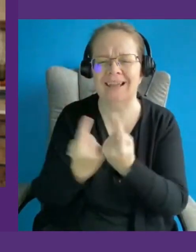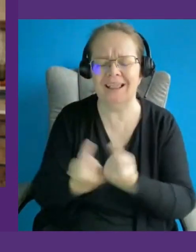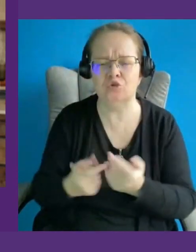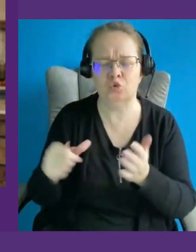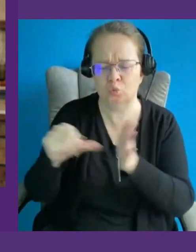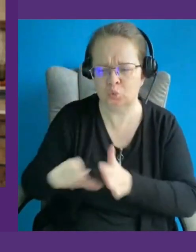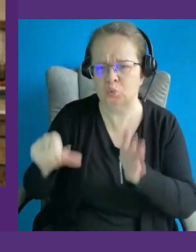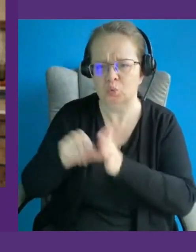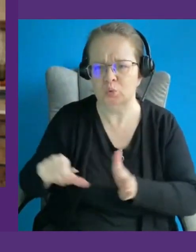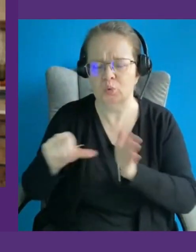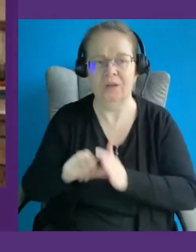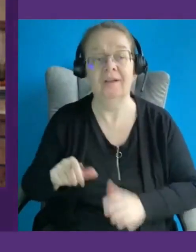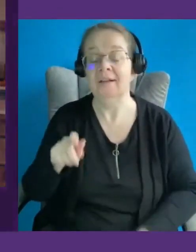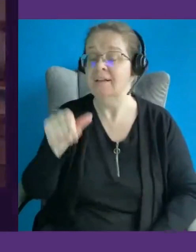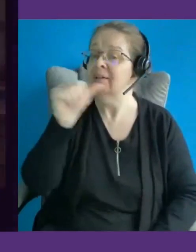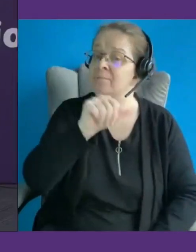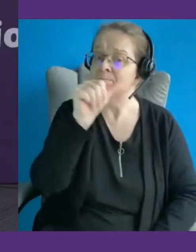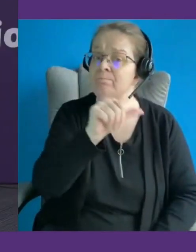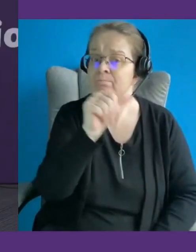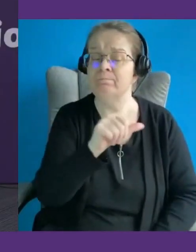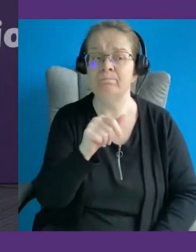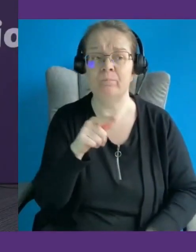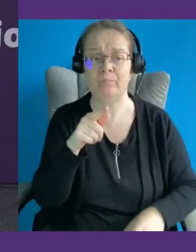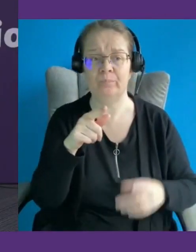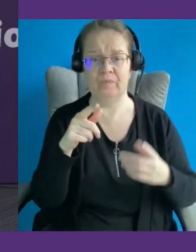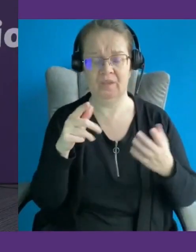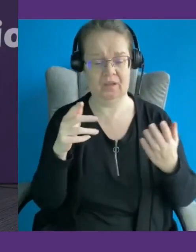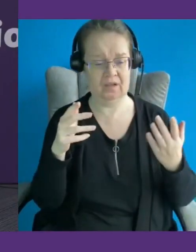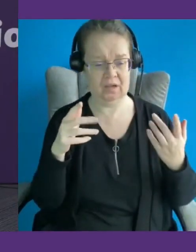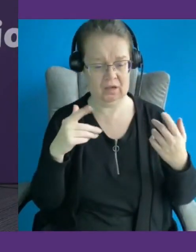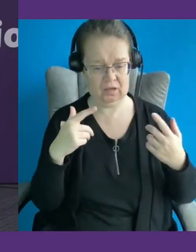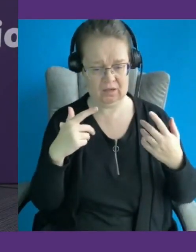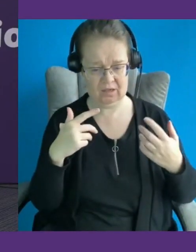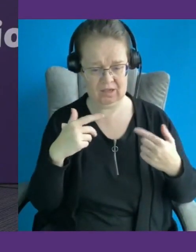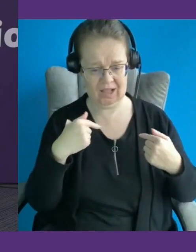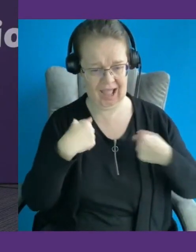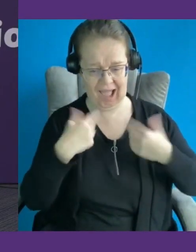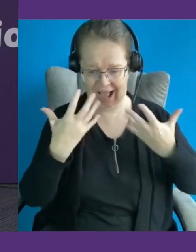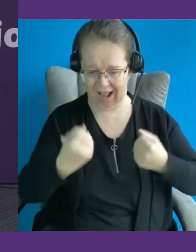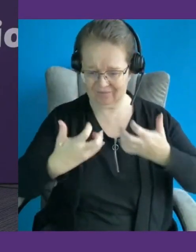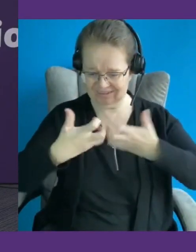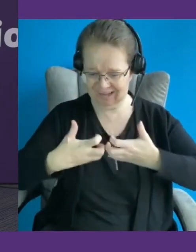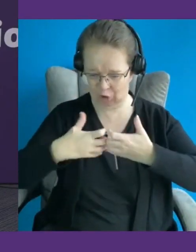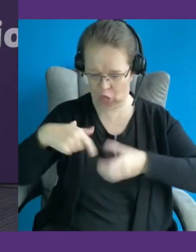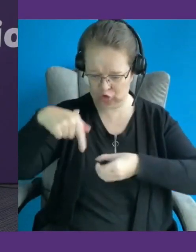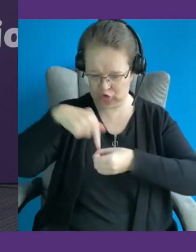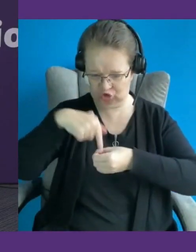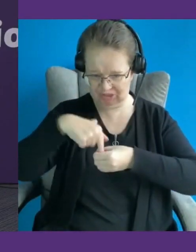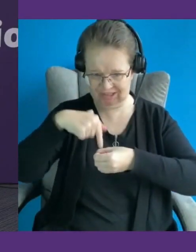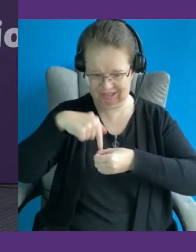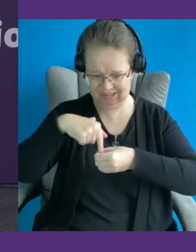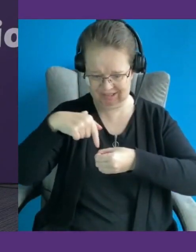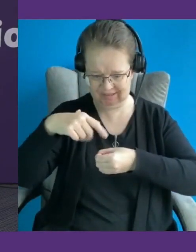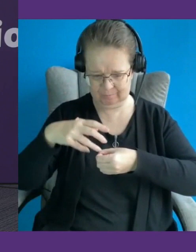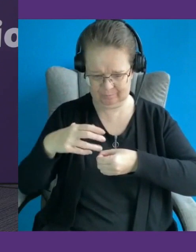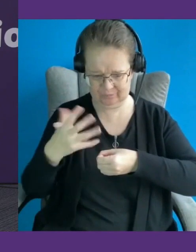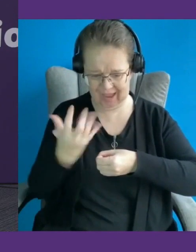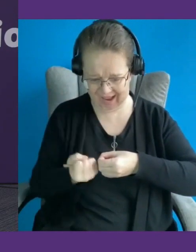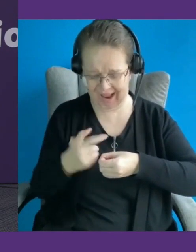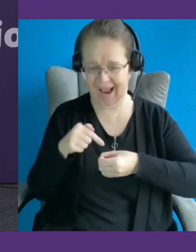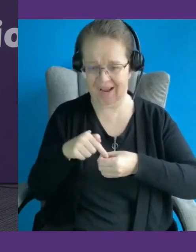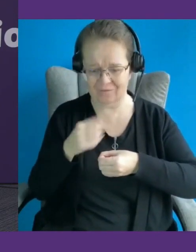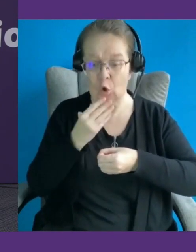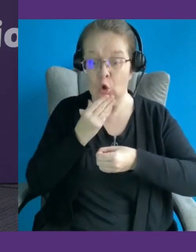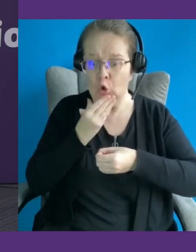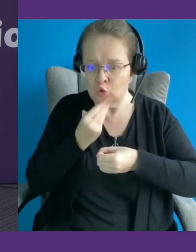of taking once again the best of what our technology does and being able to use all of those bits